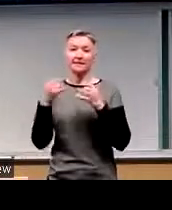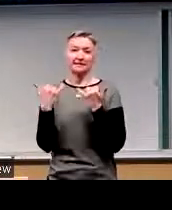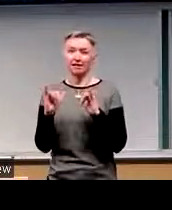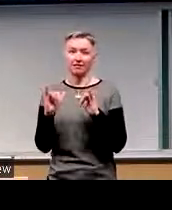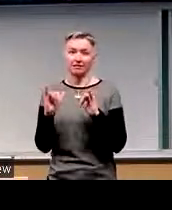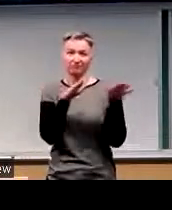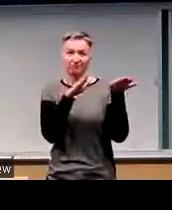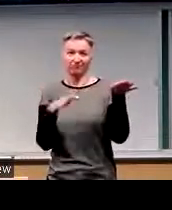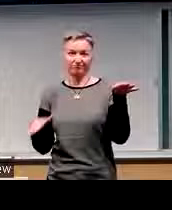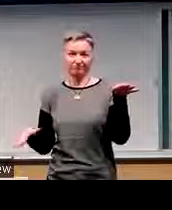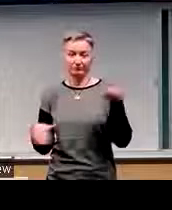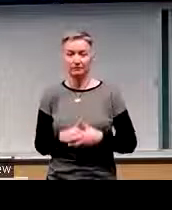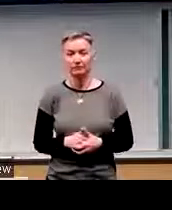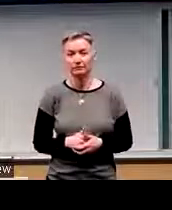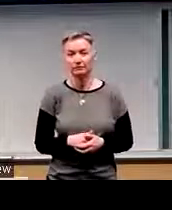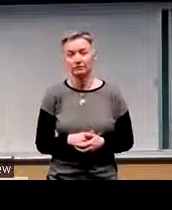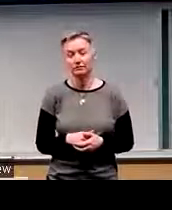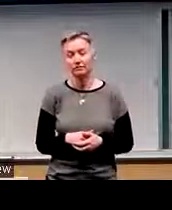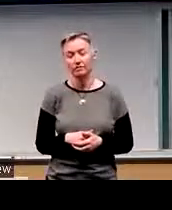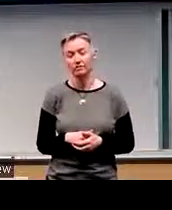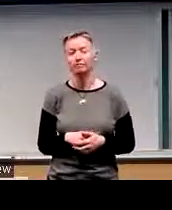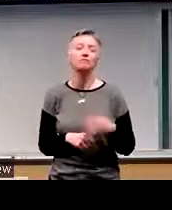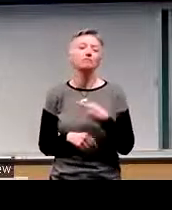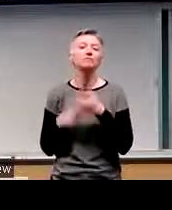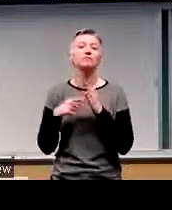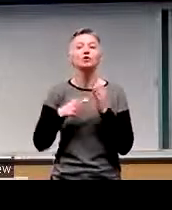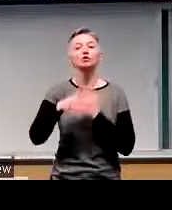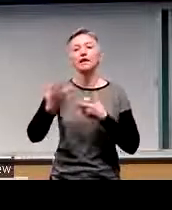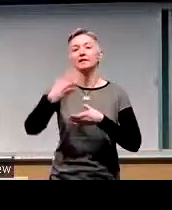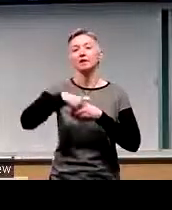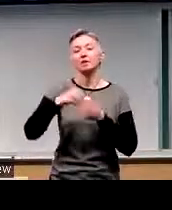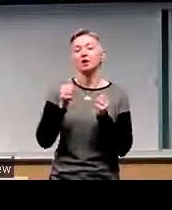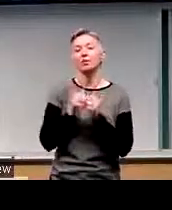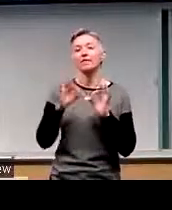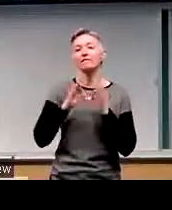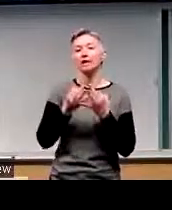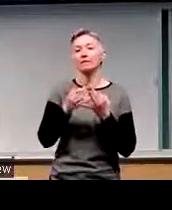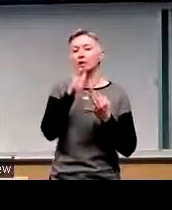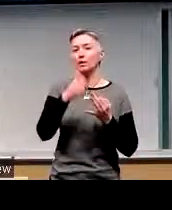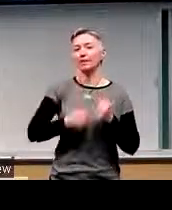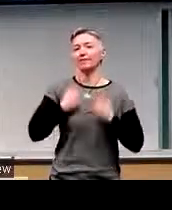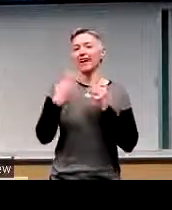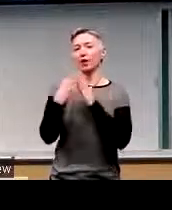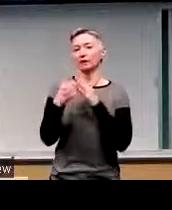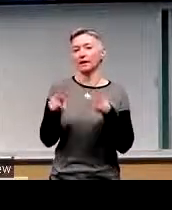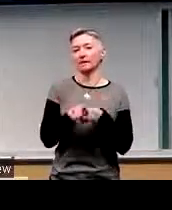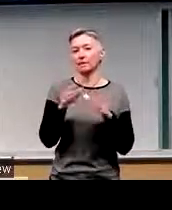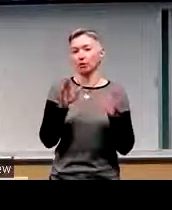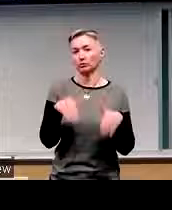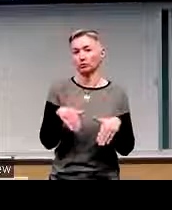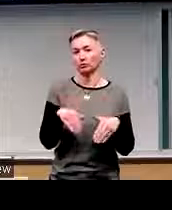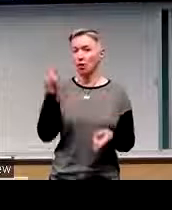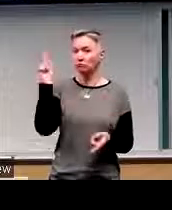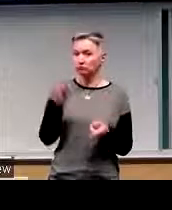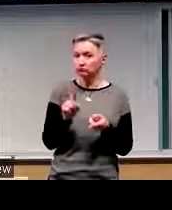So this is social engagement with non-household family, which declined by